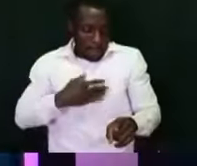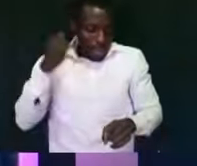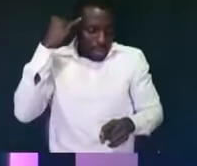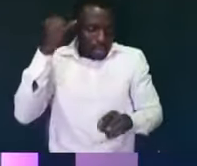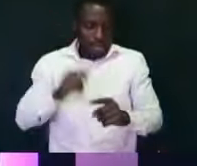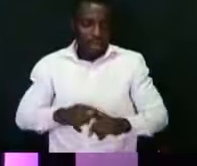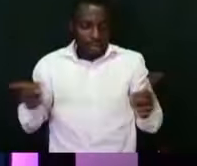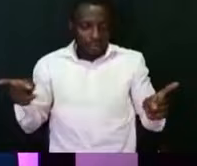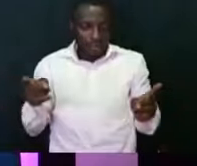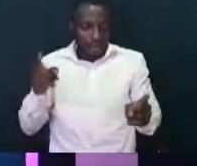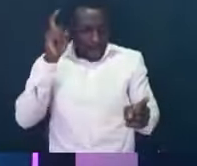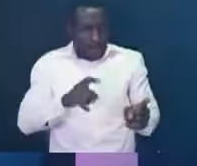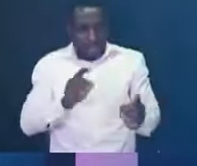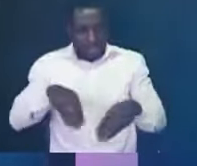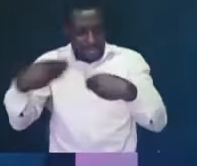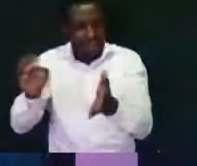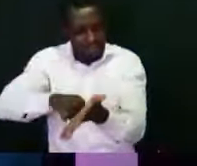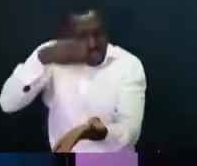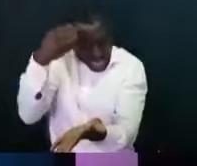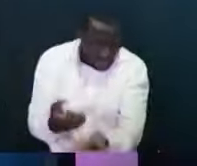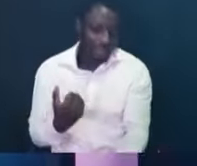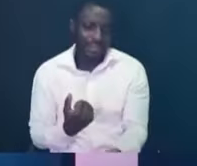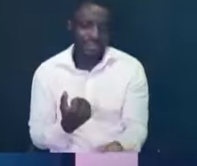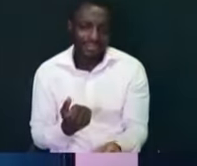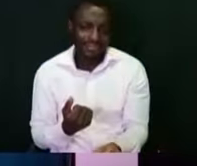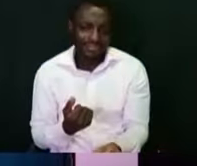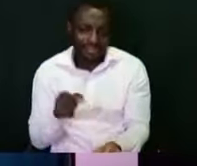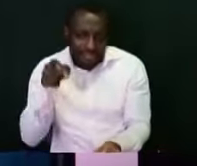St so provide reason for what you believe